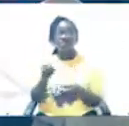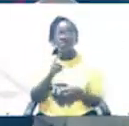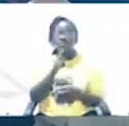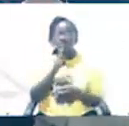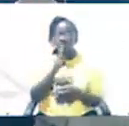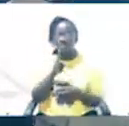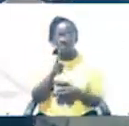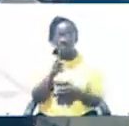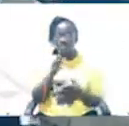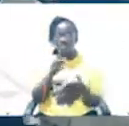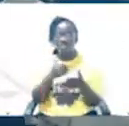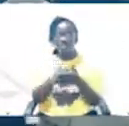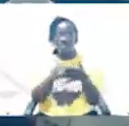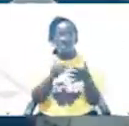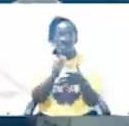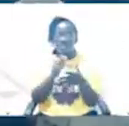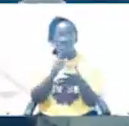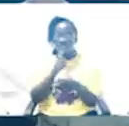And